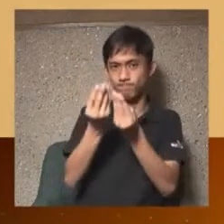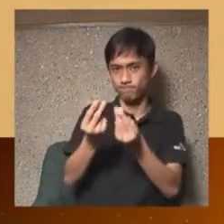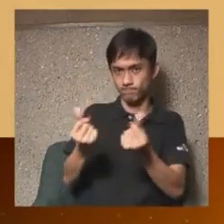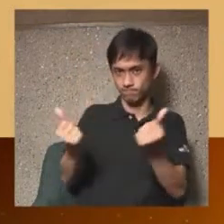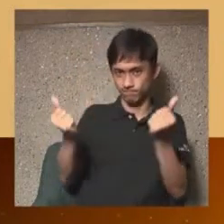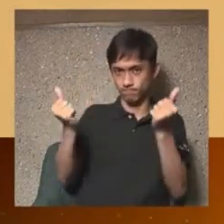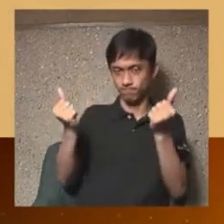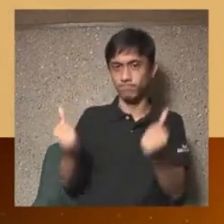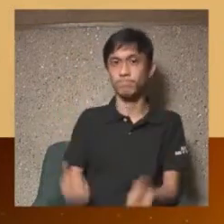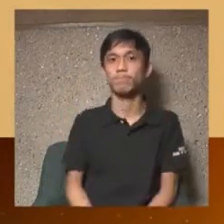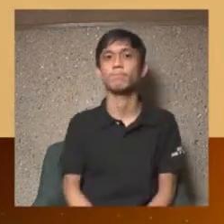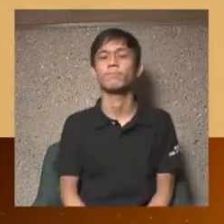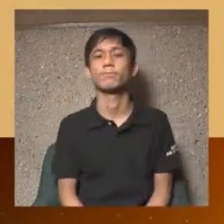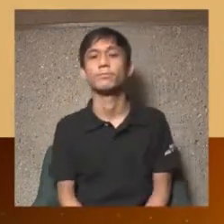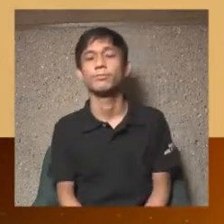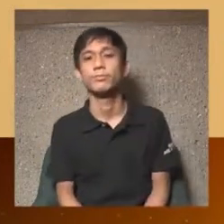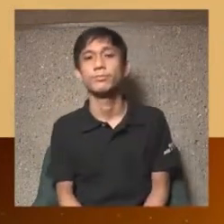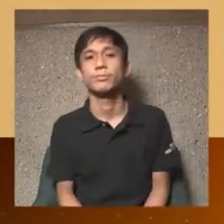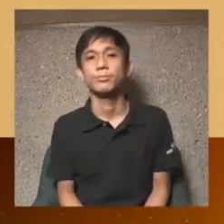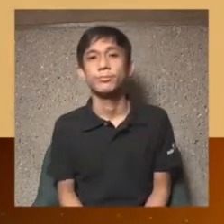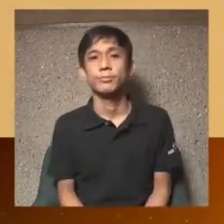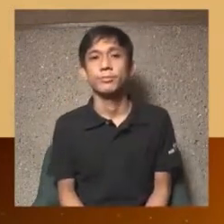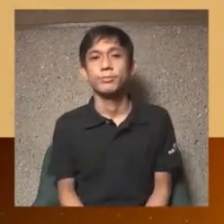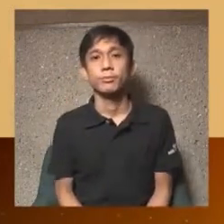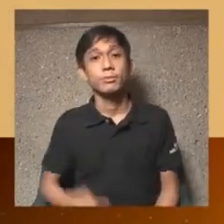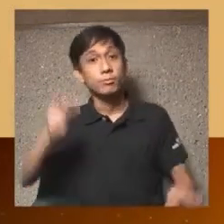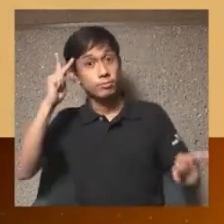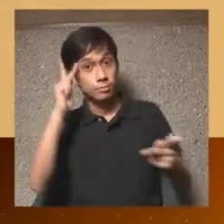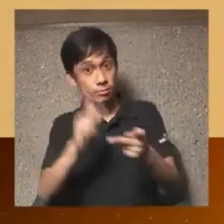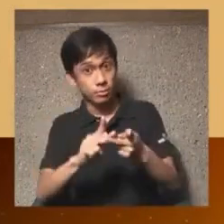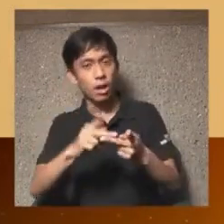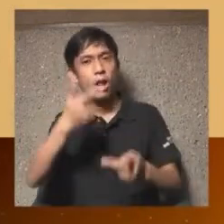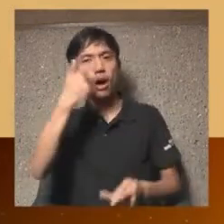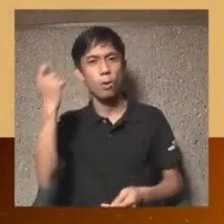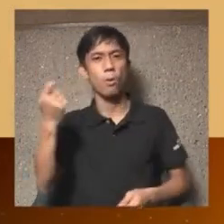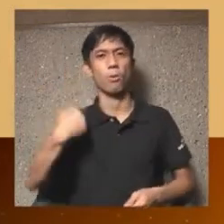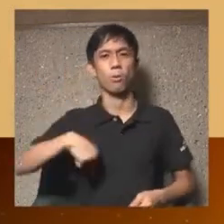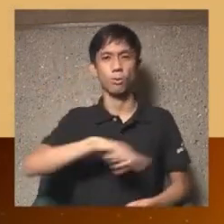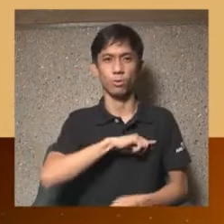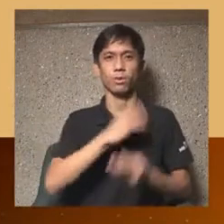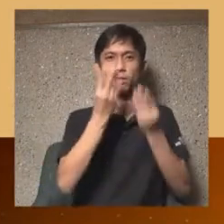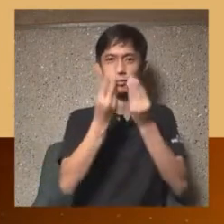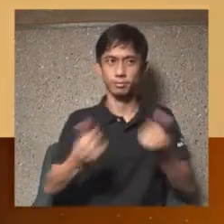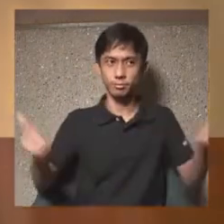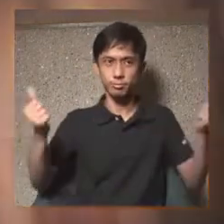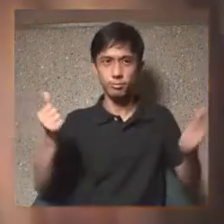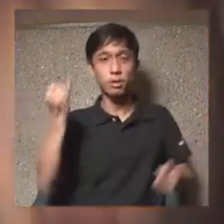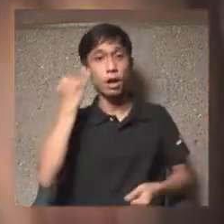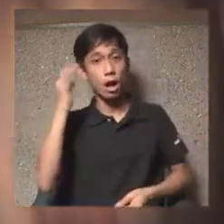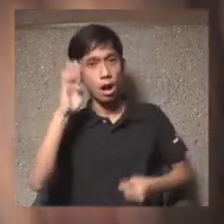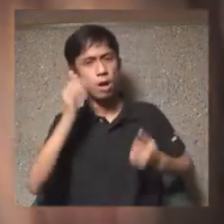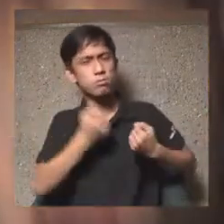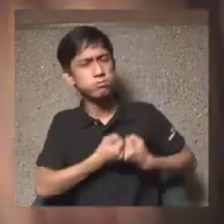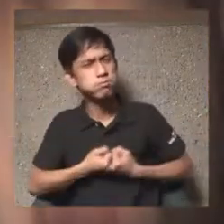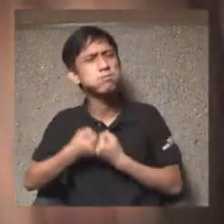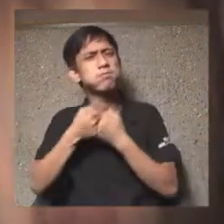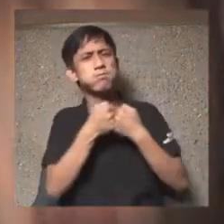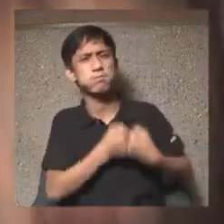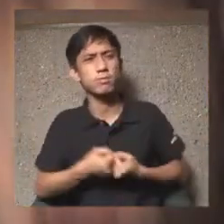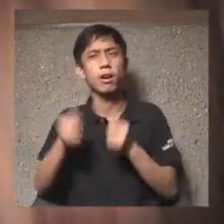His purpose is for our healing. Jacob's wrestling match with God was